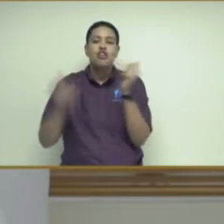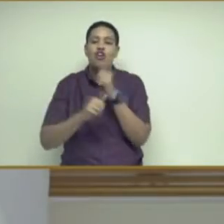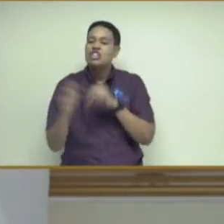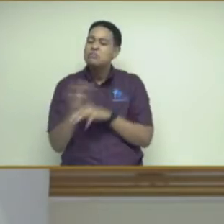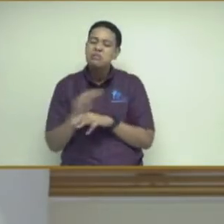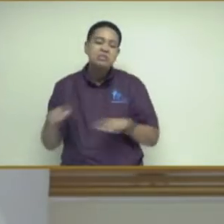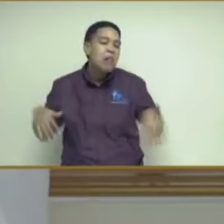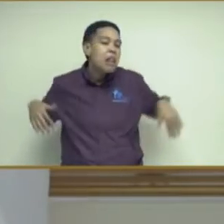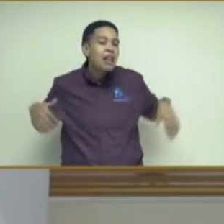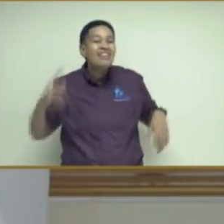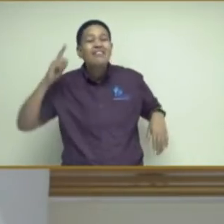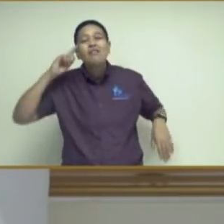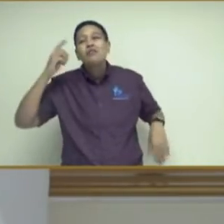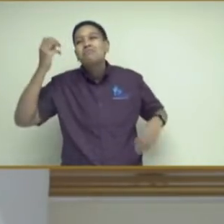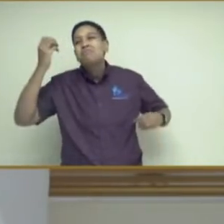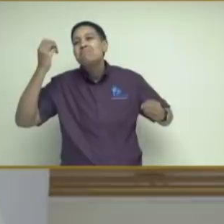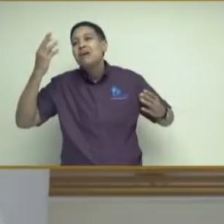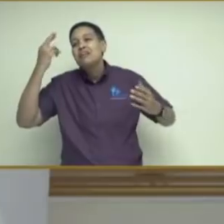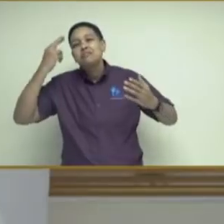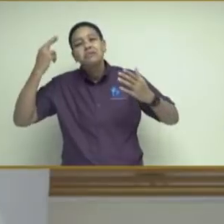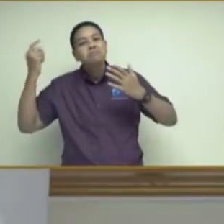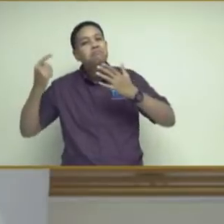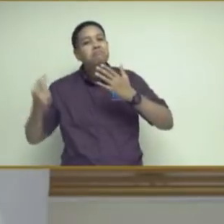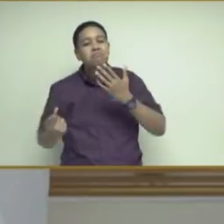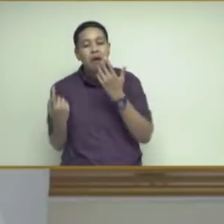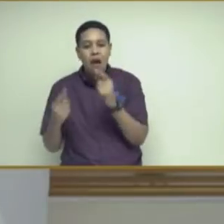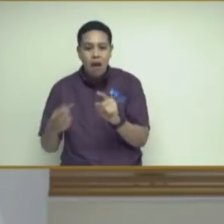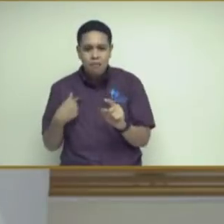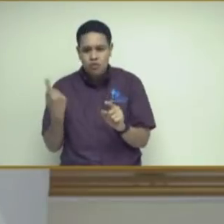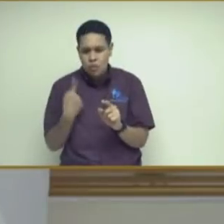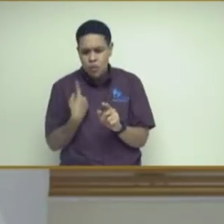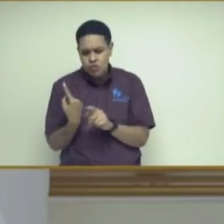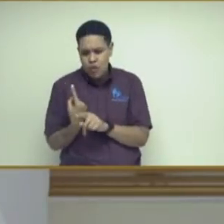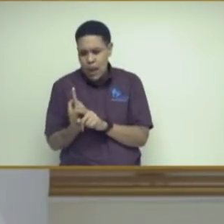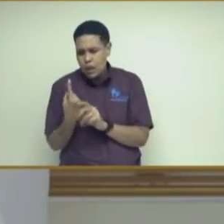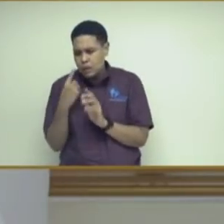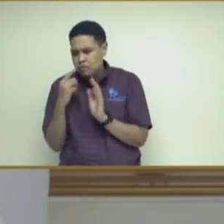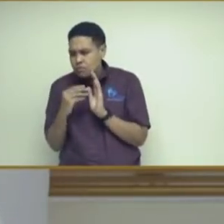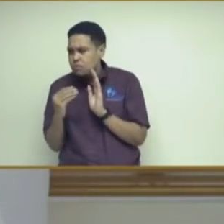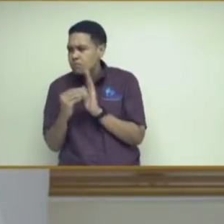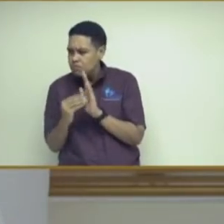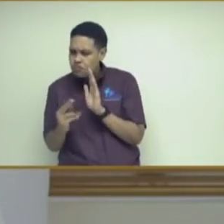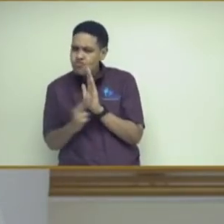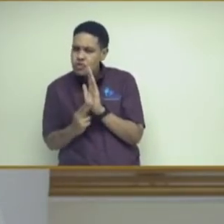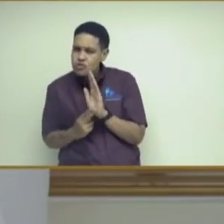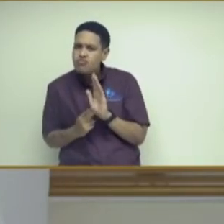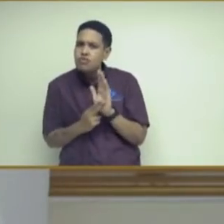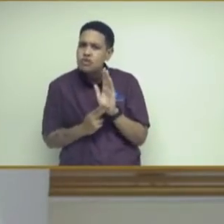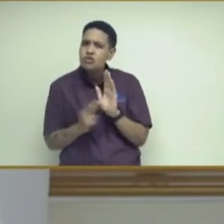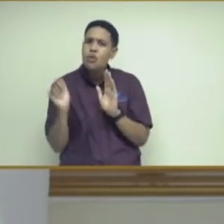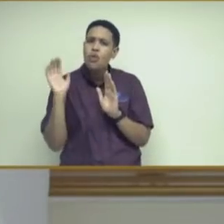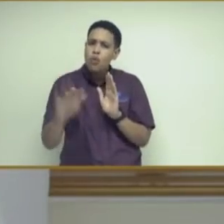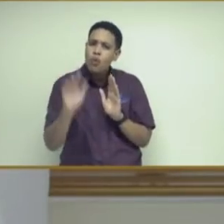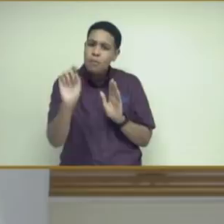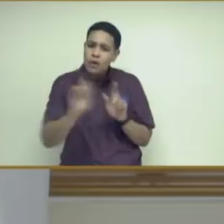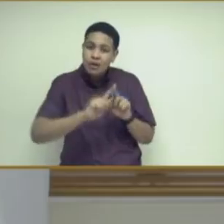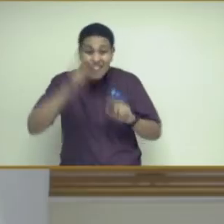for one reason or another, and it's something we need to regularize. But nevertheless, they pose a